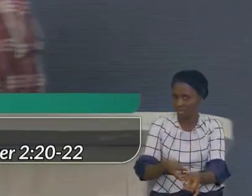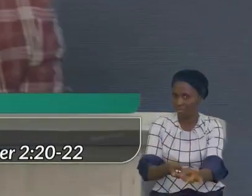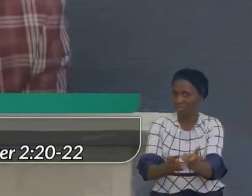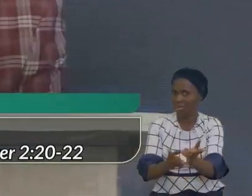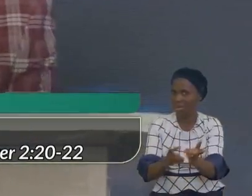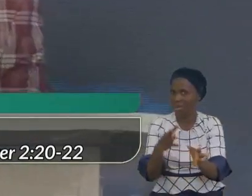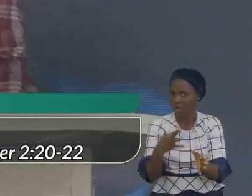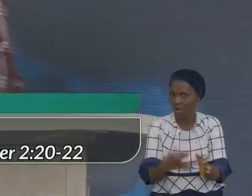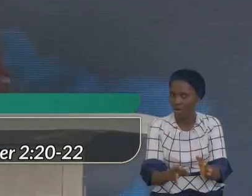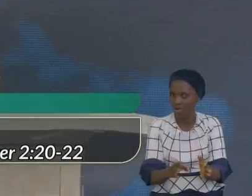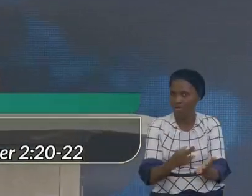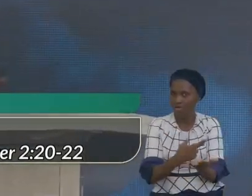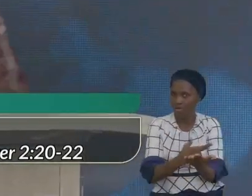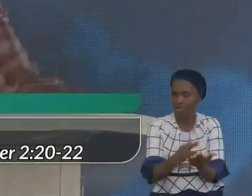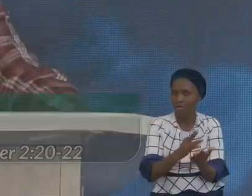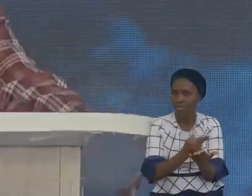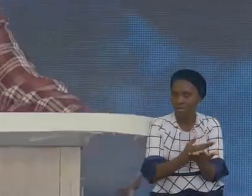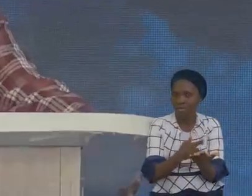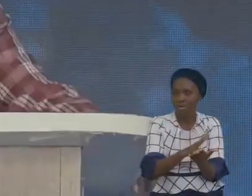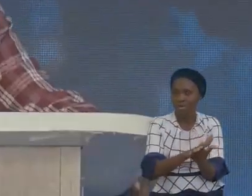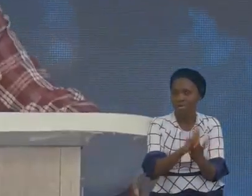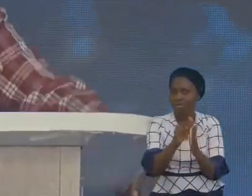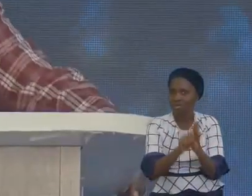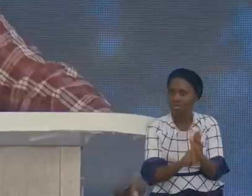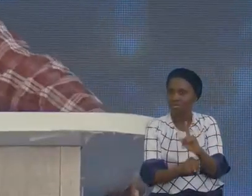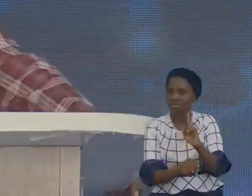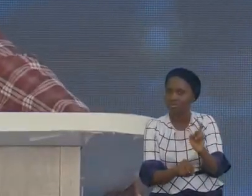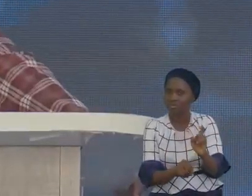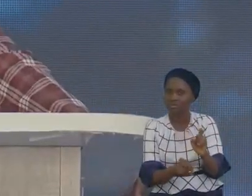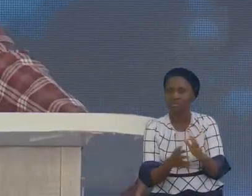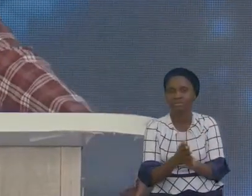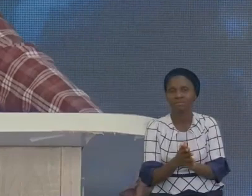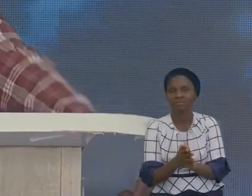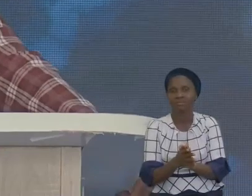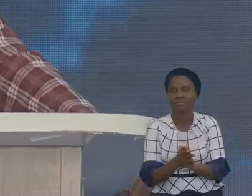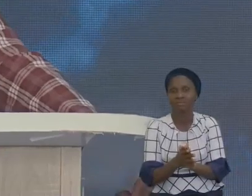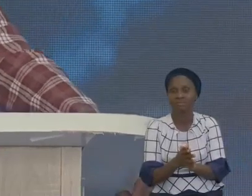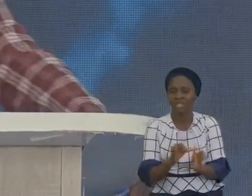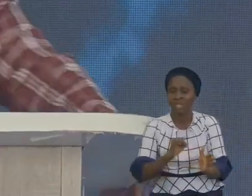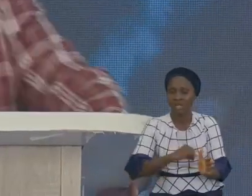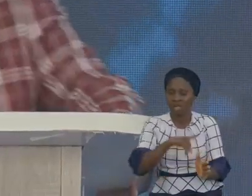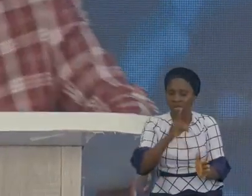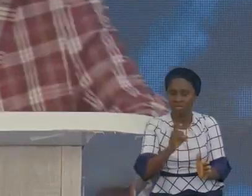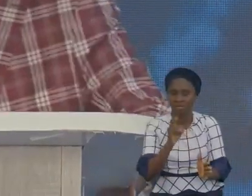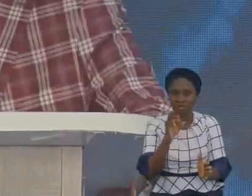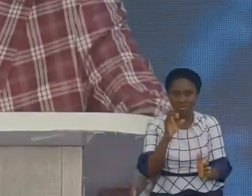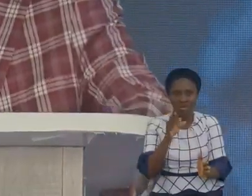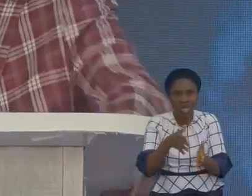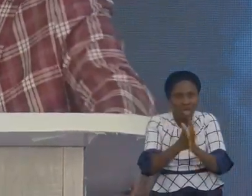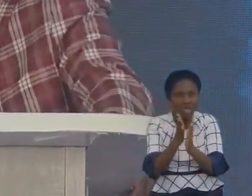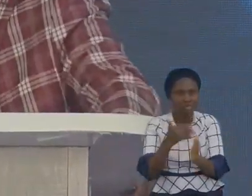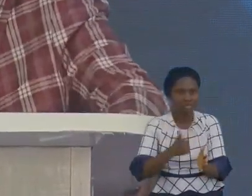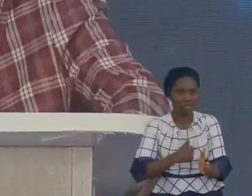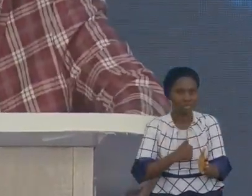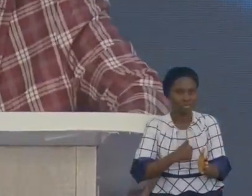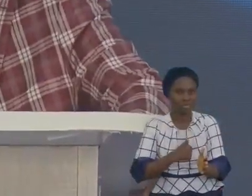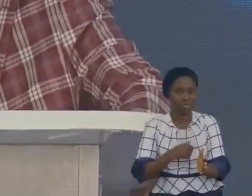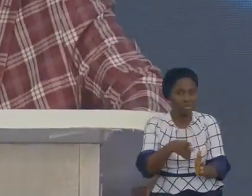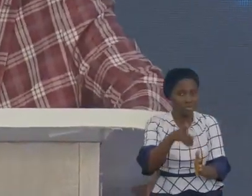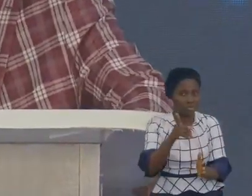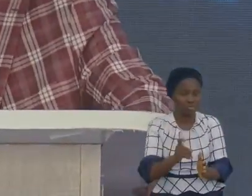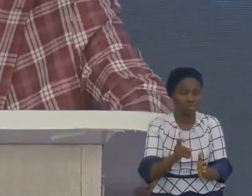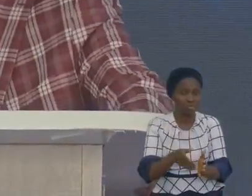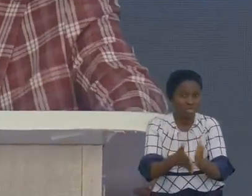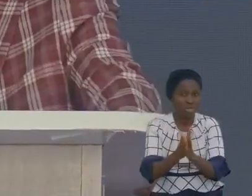I must ask myself. You must ask yourself. Is that the way of truth